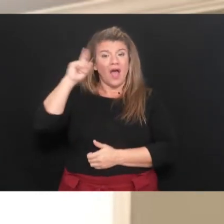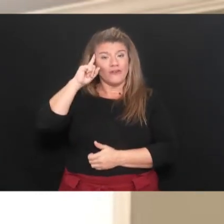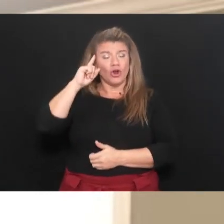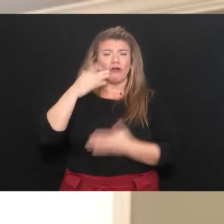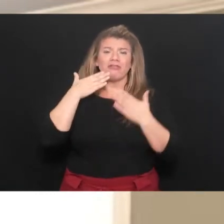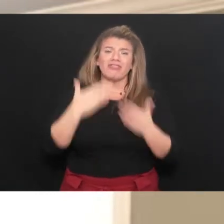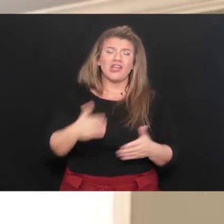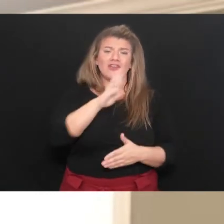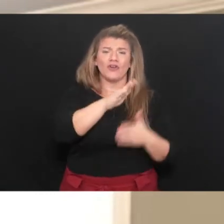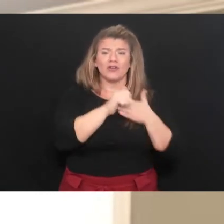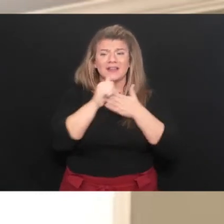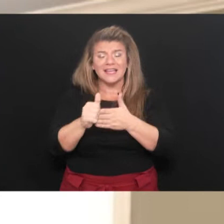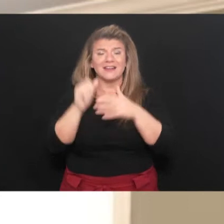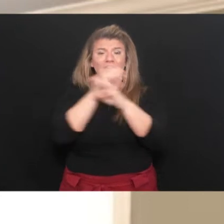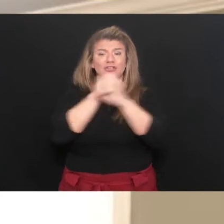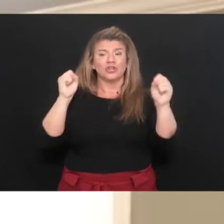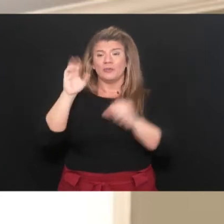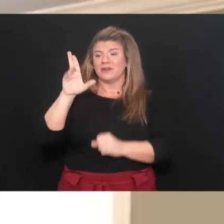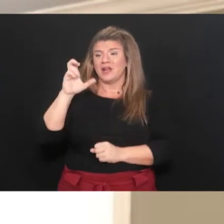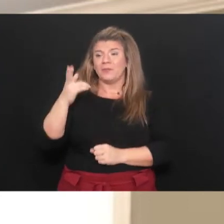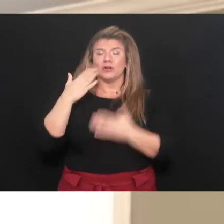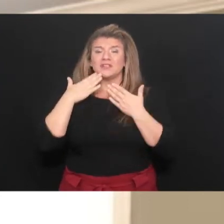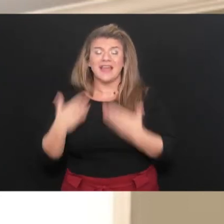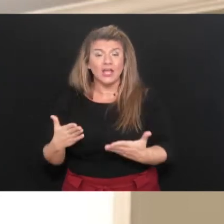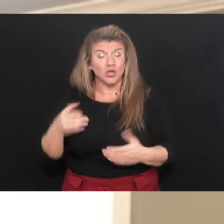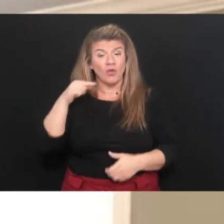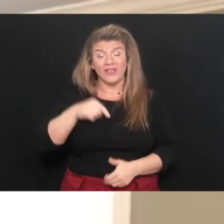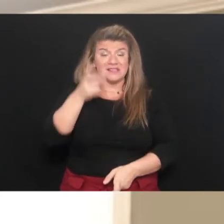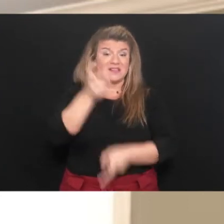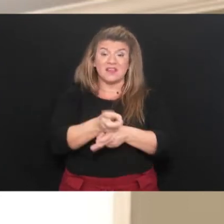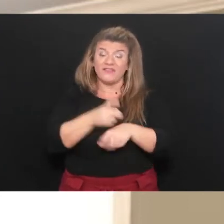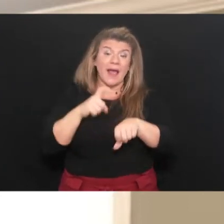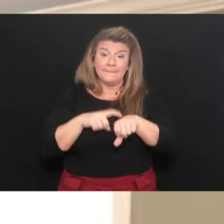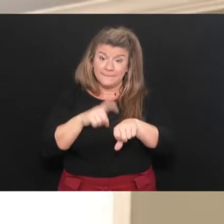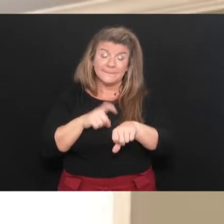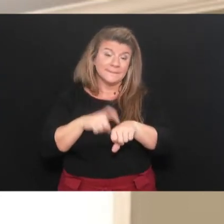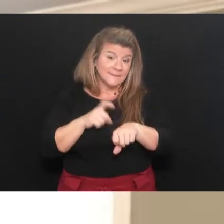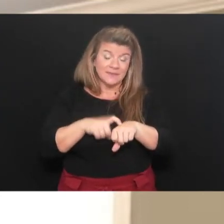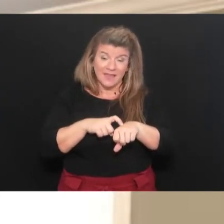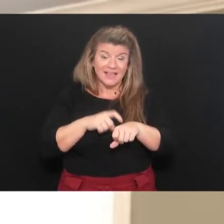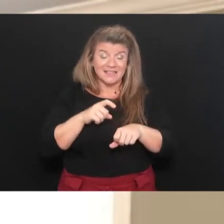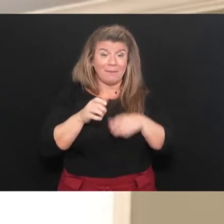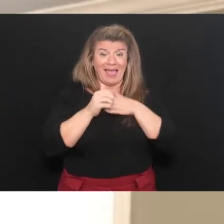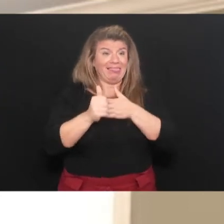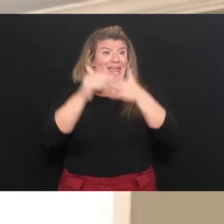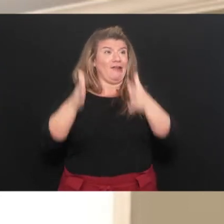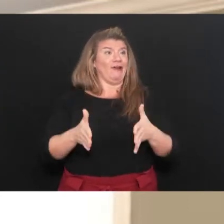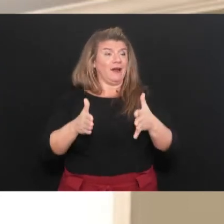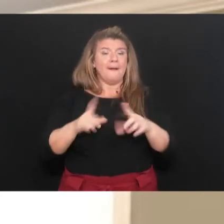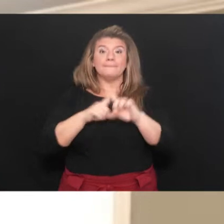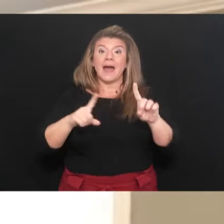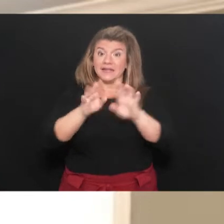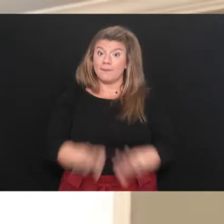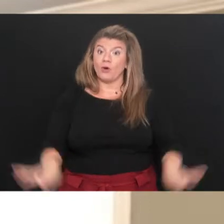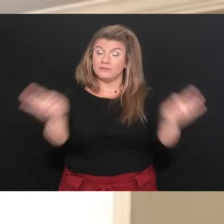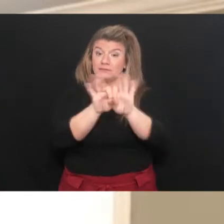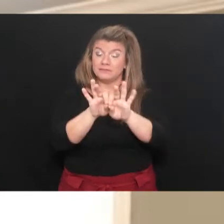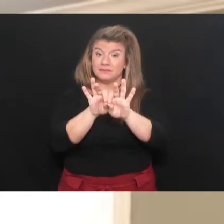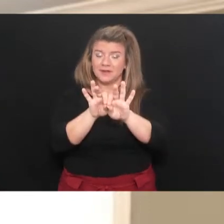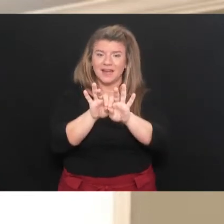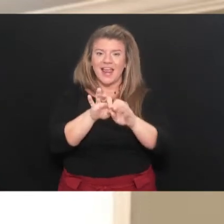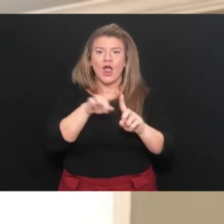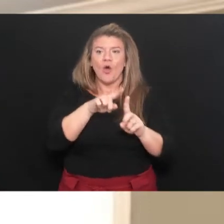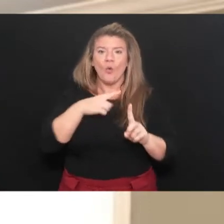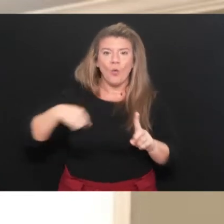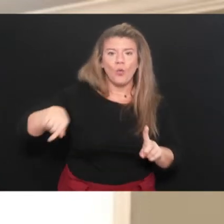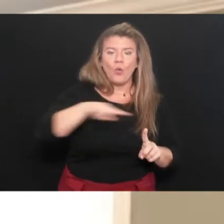leadership, and Superintendent Birch, thank you. This is a tough time to be a leader, but you know what? It's an important time. We can